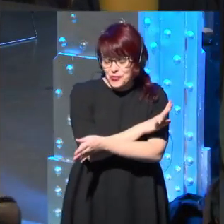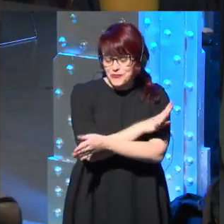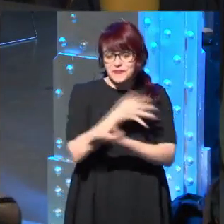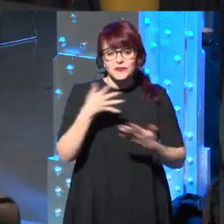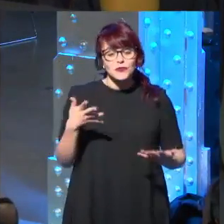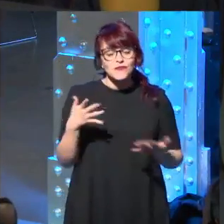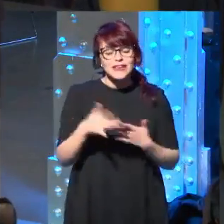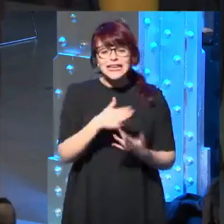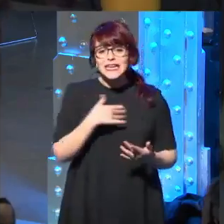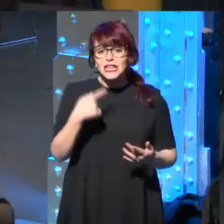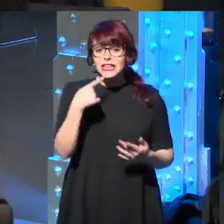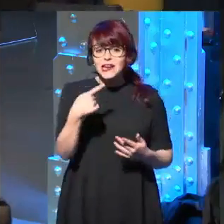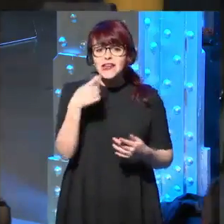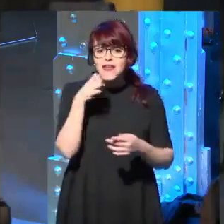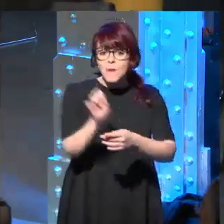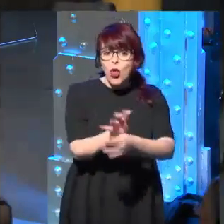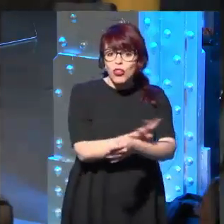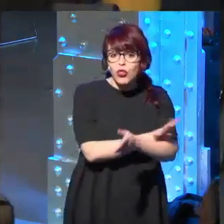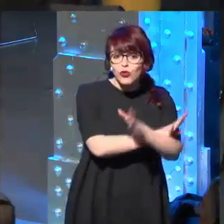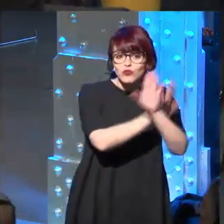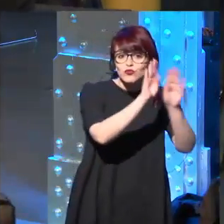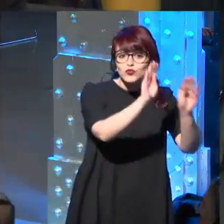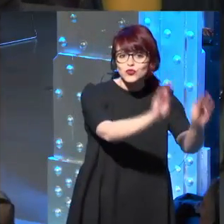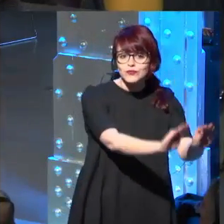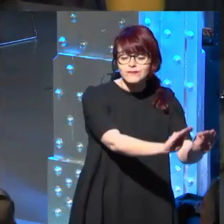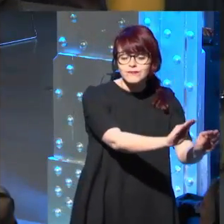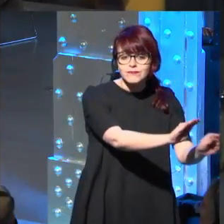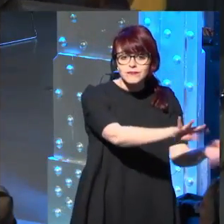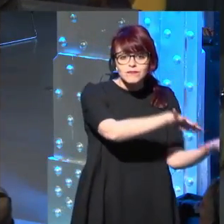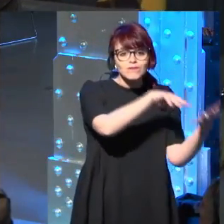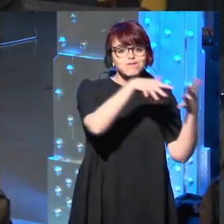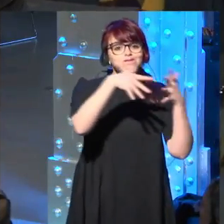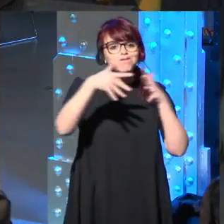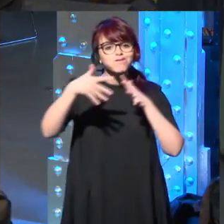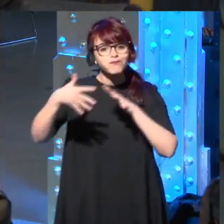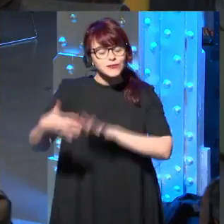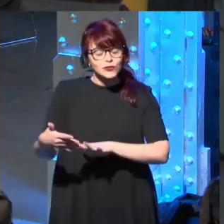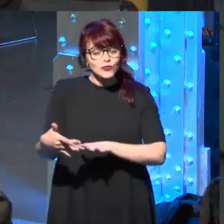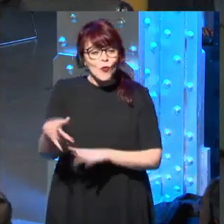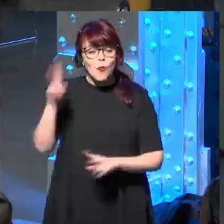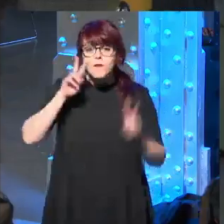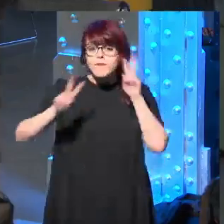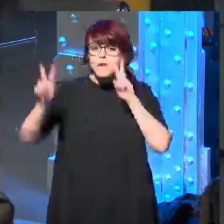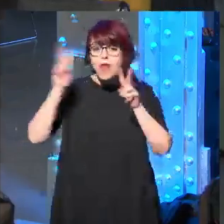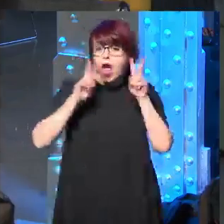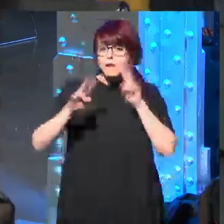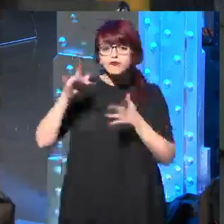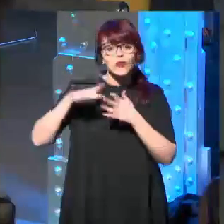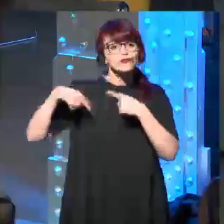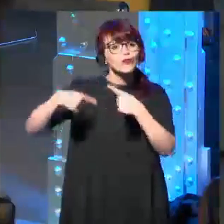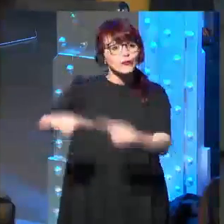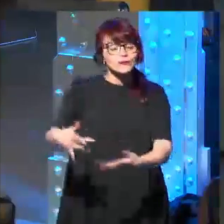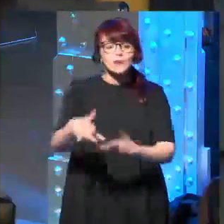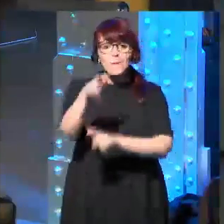and exciting writer. His emotions come from his